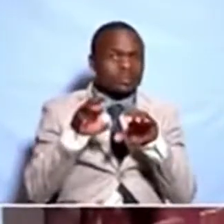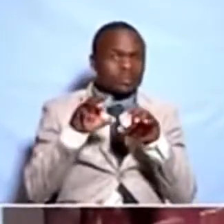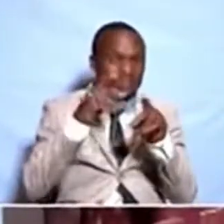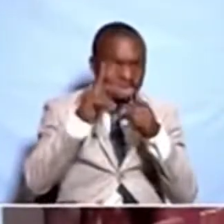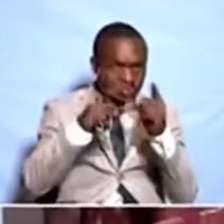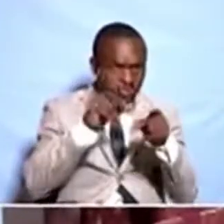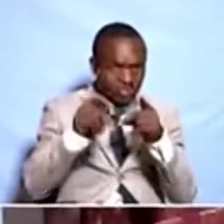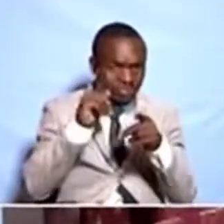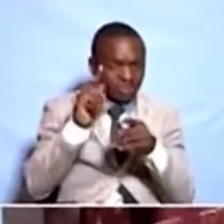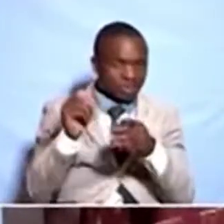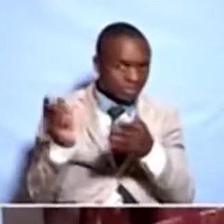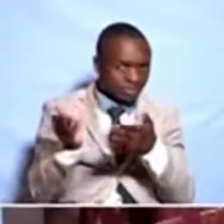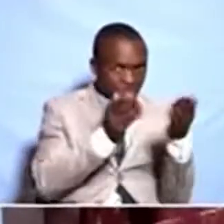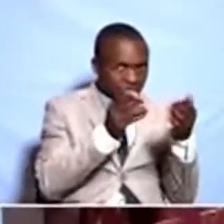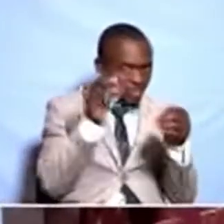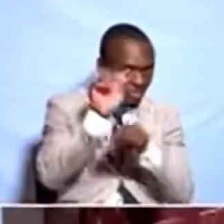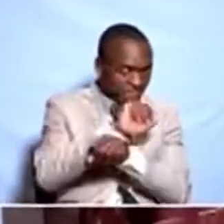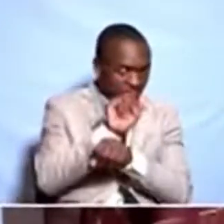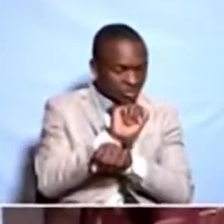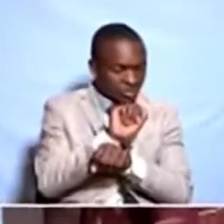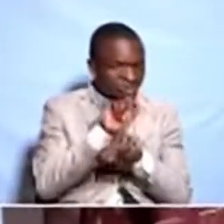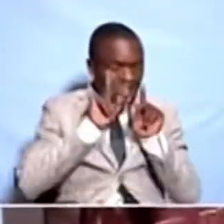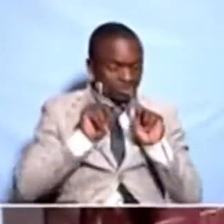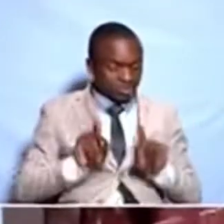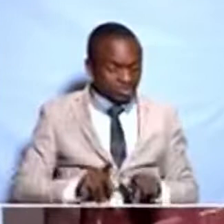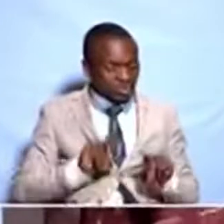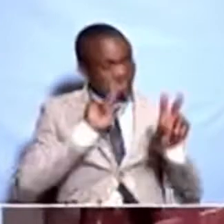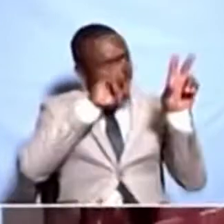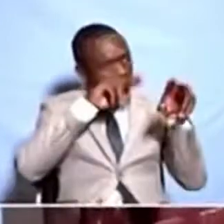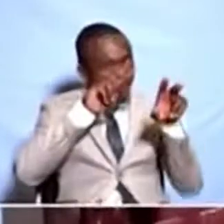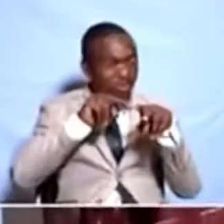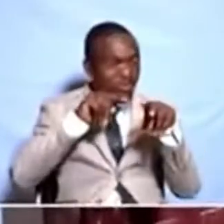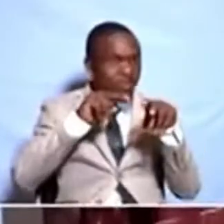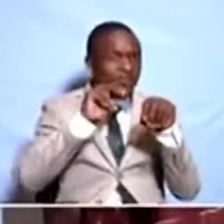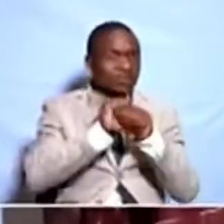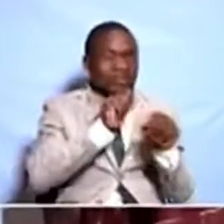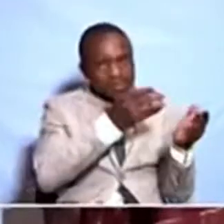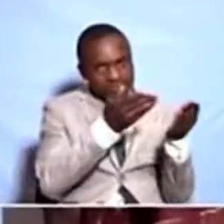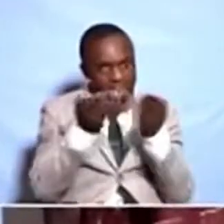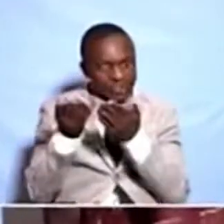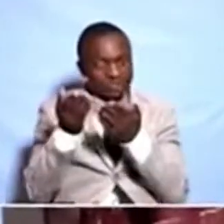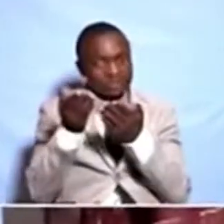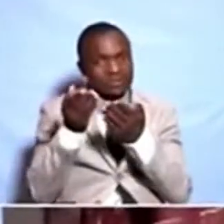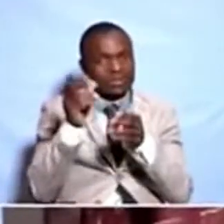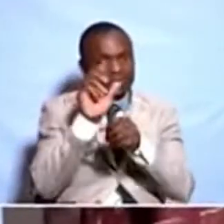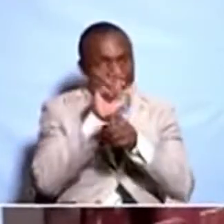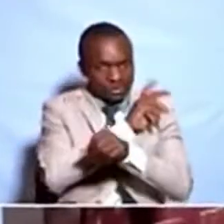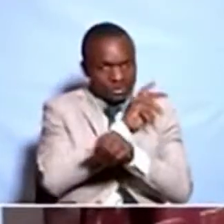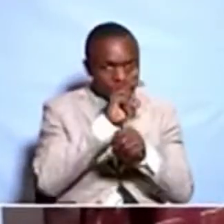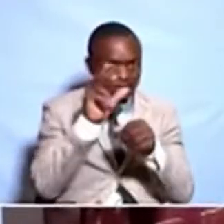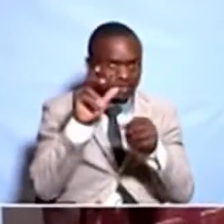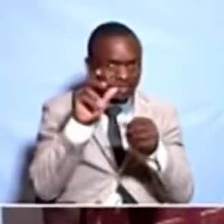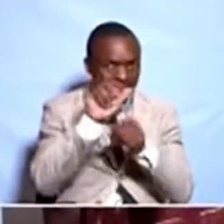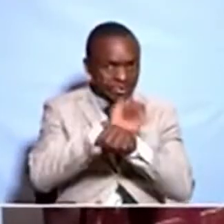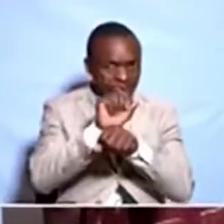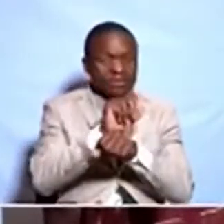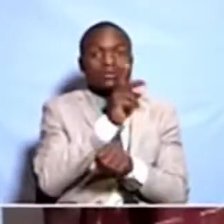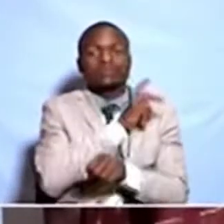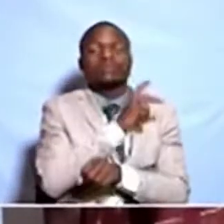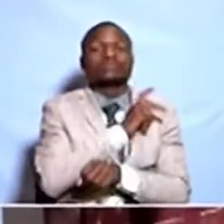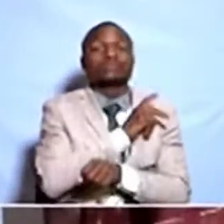drive the vehicle to RATSA, they do the physical inspection. You drive the vehicle to police, they do